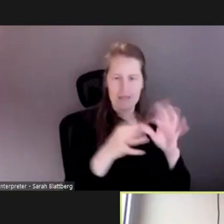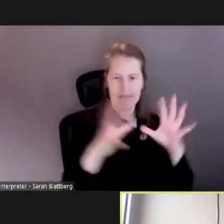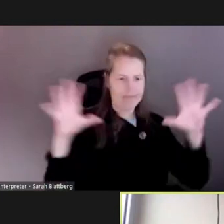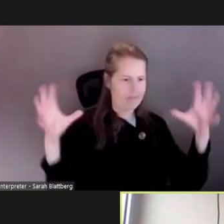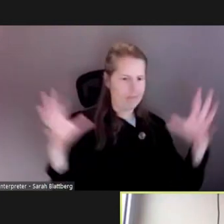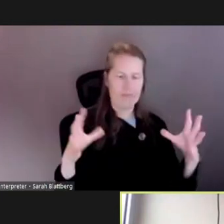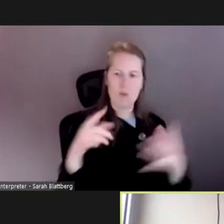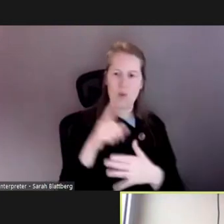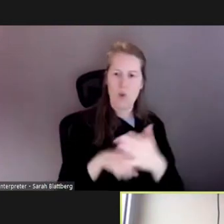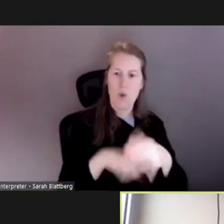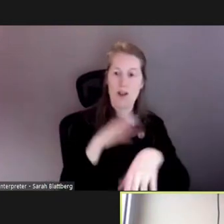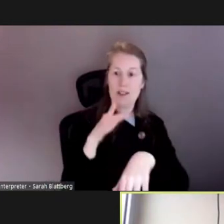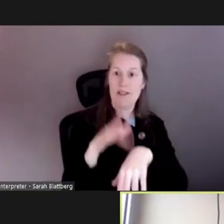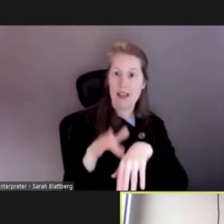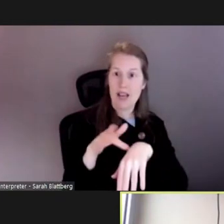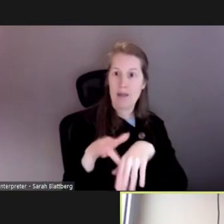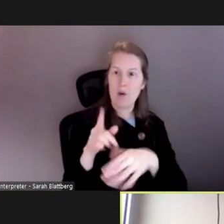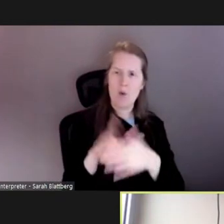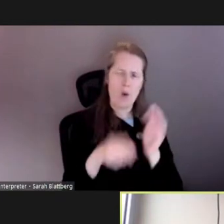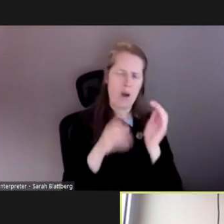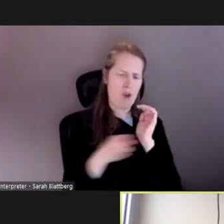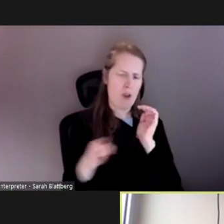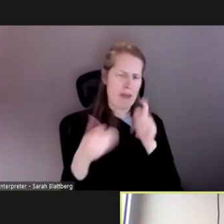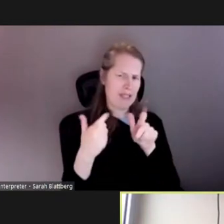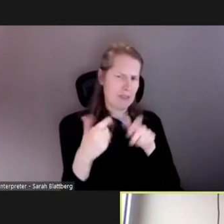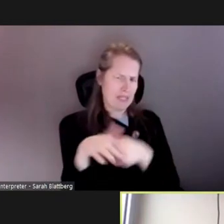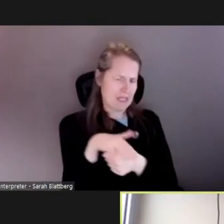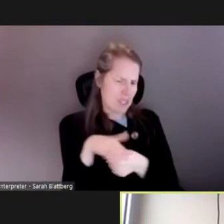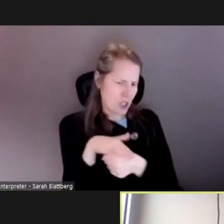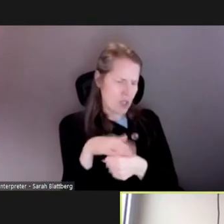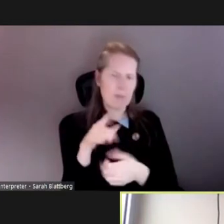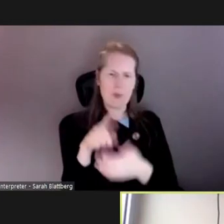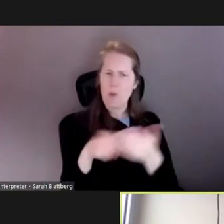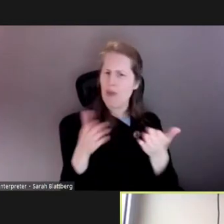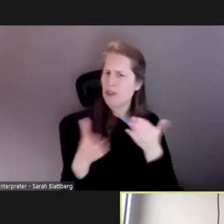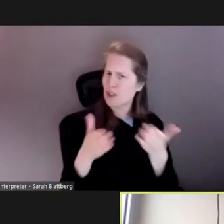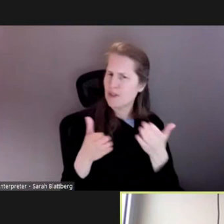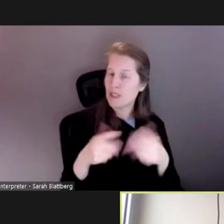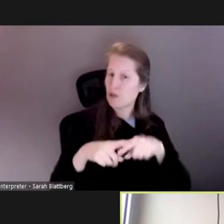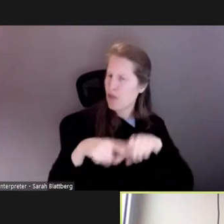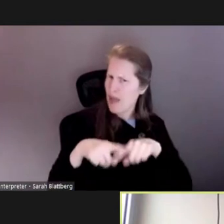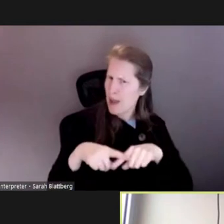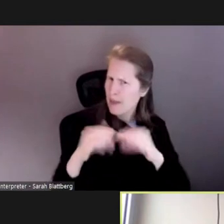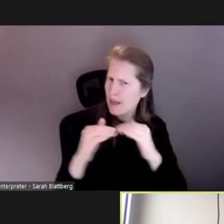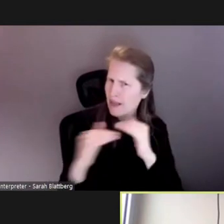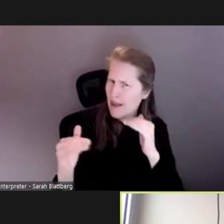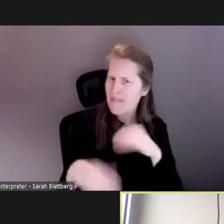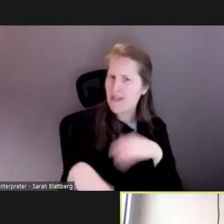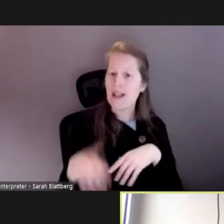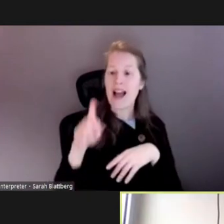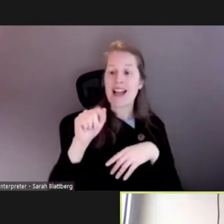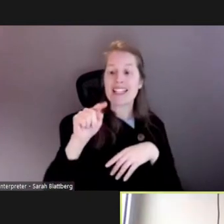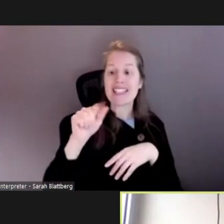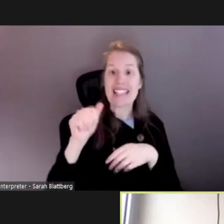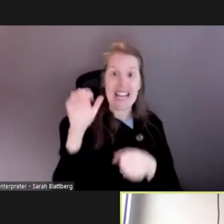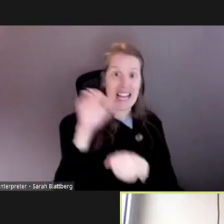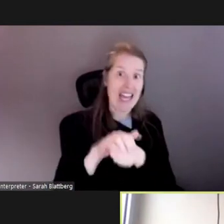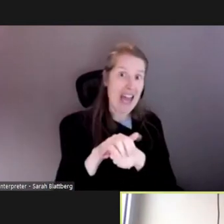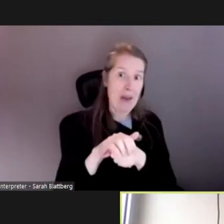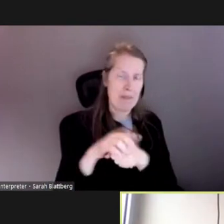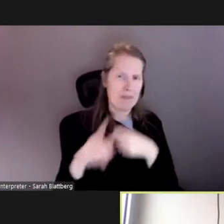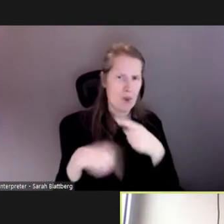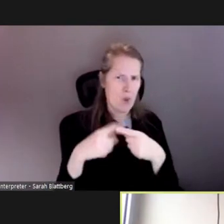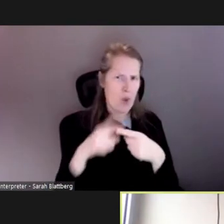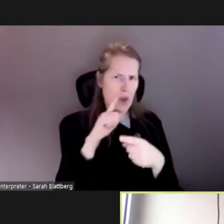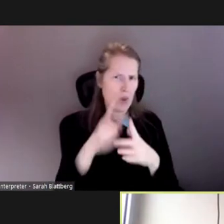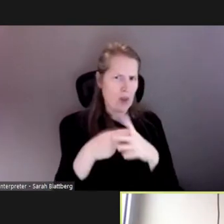is available, what broadband speeds are available, what the service itself is, how reliable it is, what's a data cap, when does it kick in? There's lots